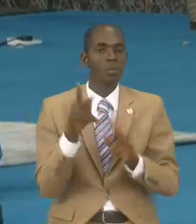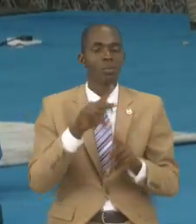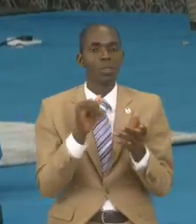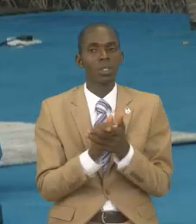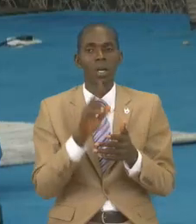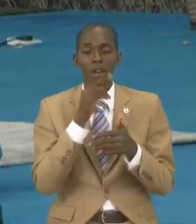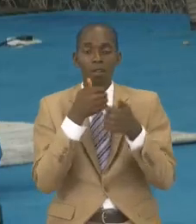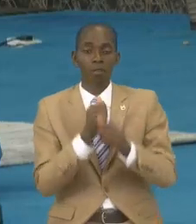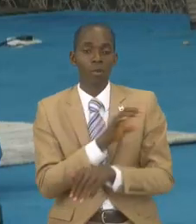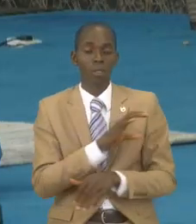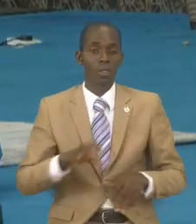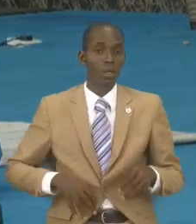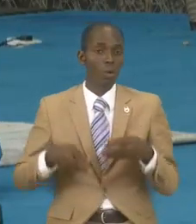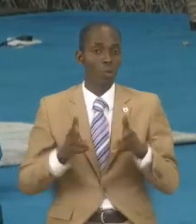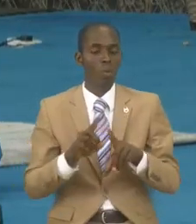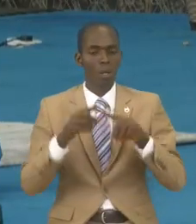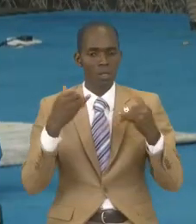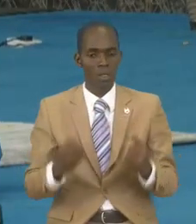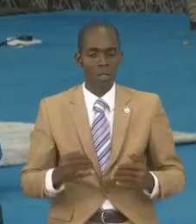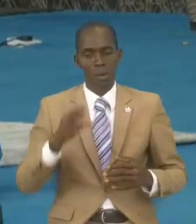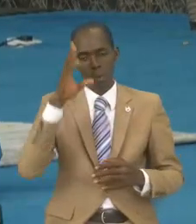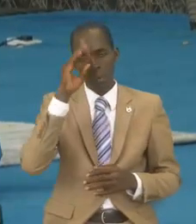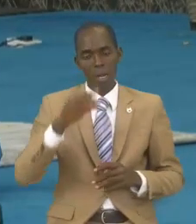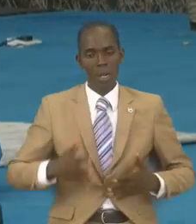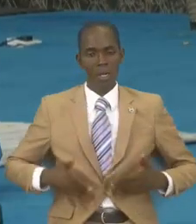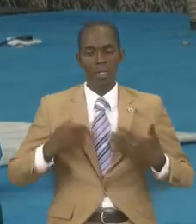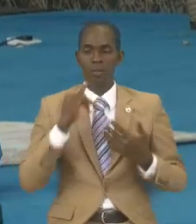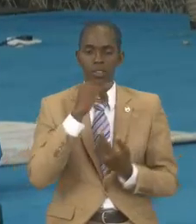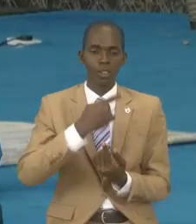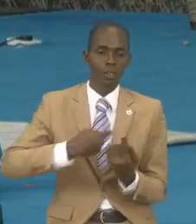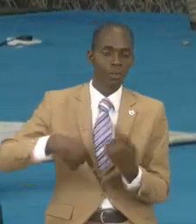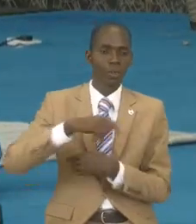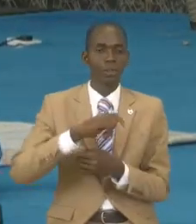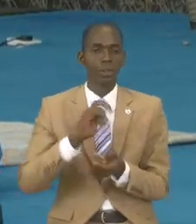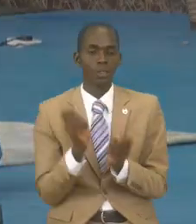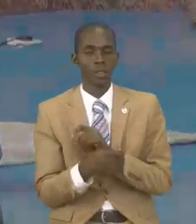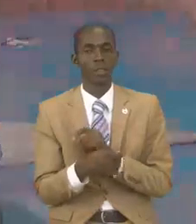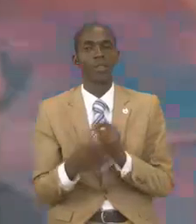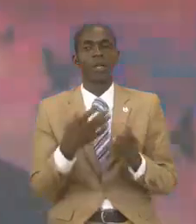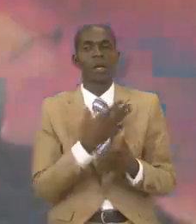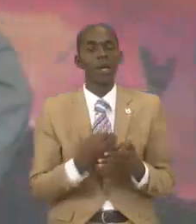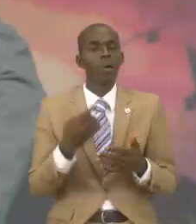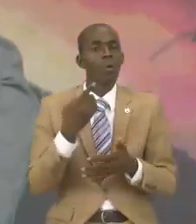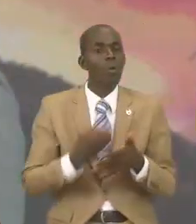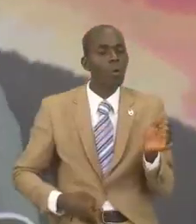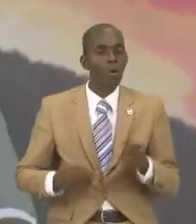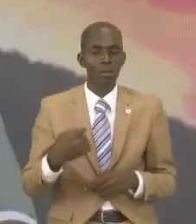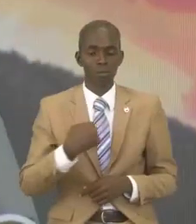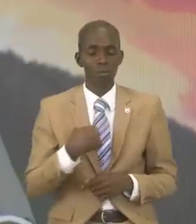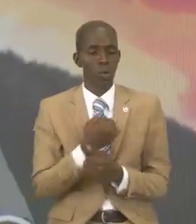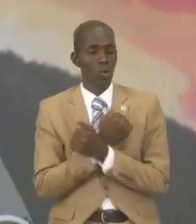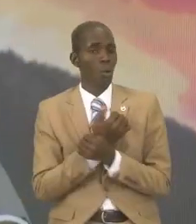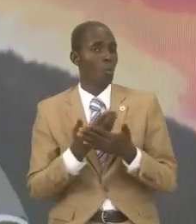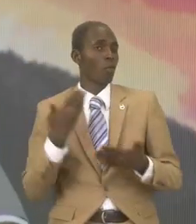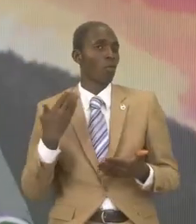now life has turned around. A new change has come. What I loved before, I don't love